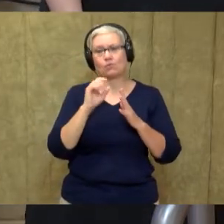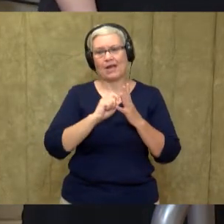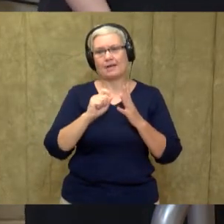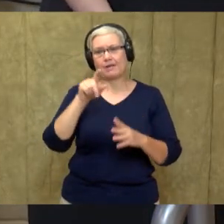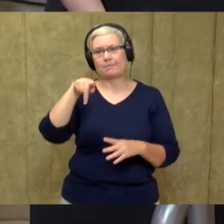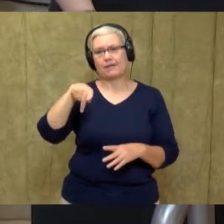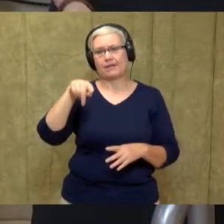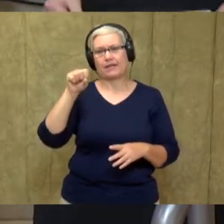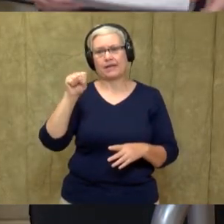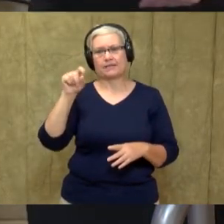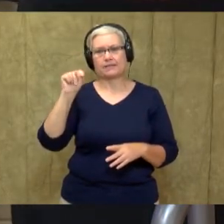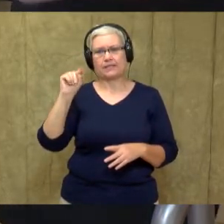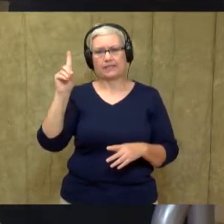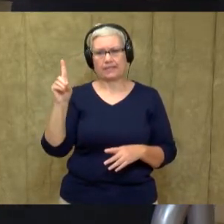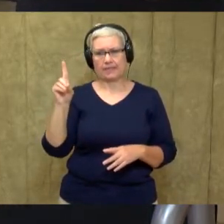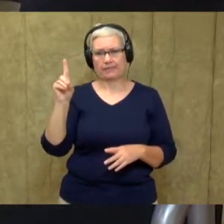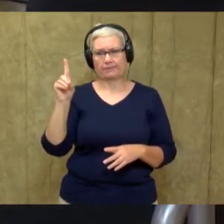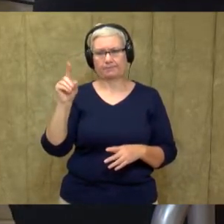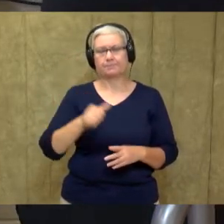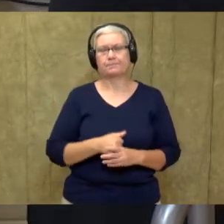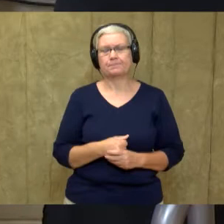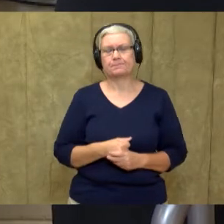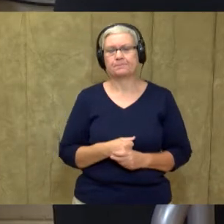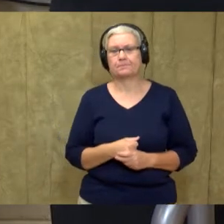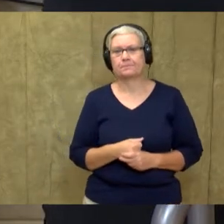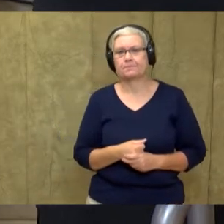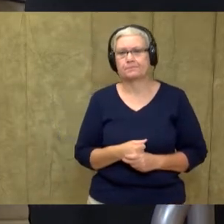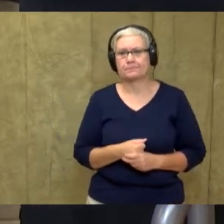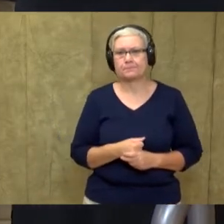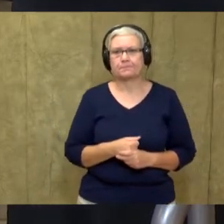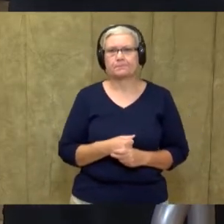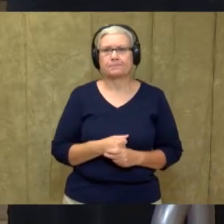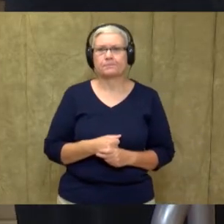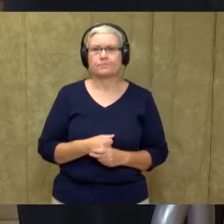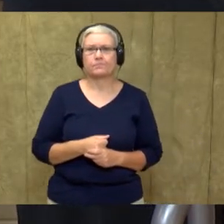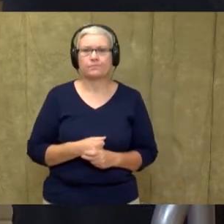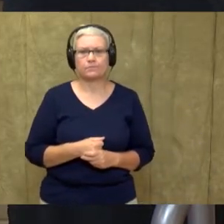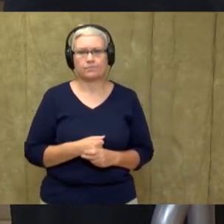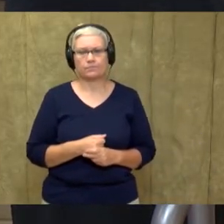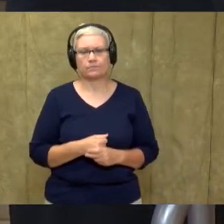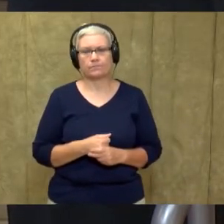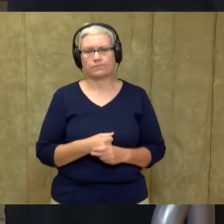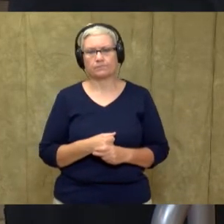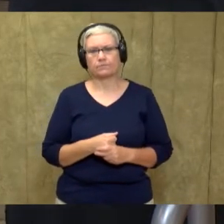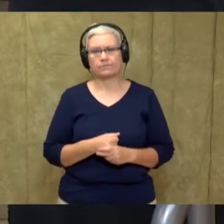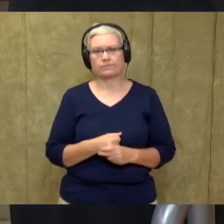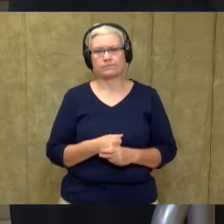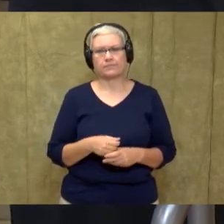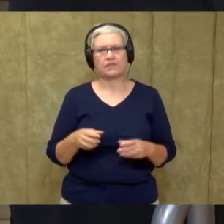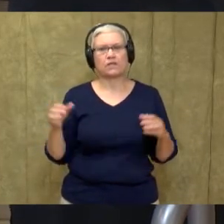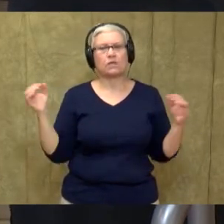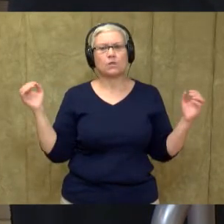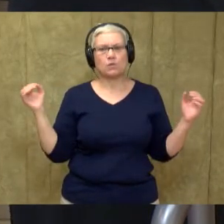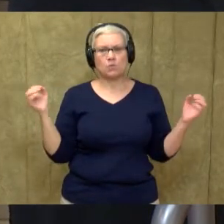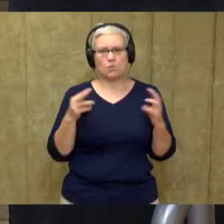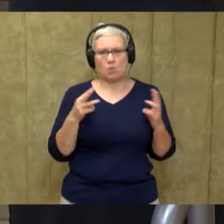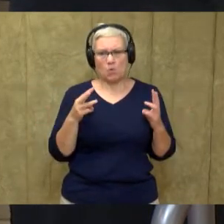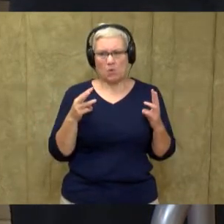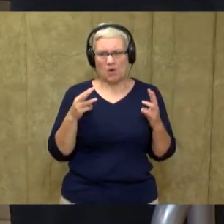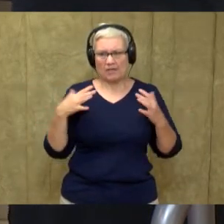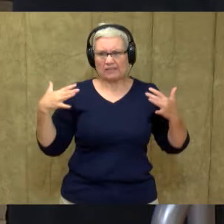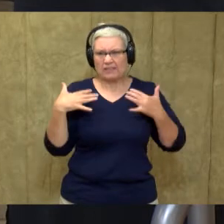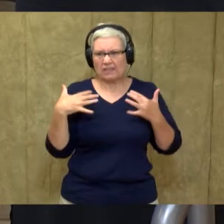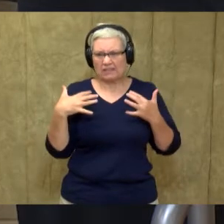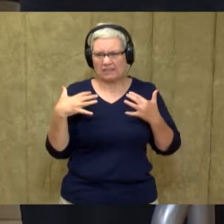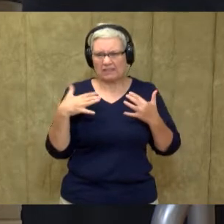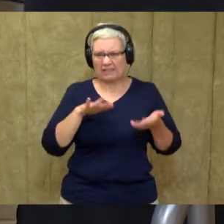Okay, all right. So as I'm reading, you can read along here on the screen. War is haunting. Death,